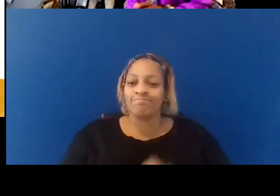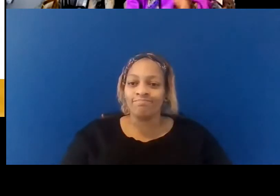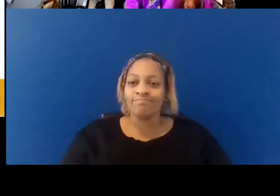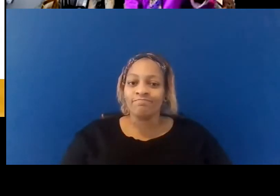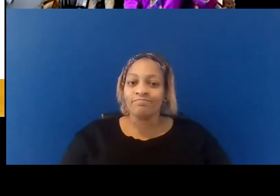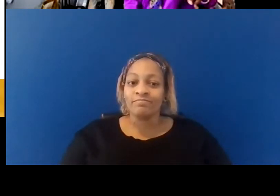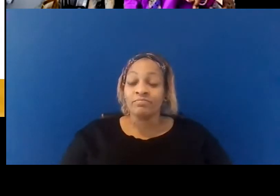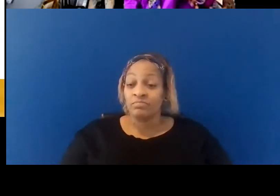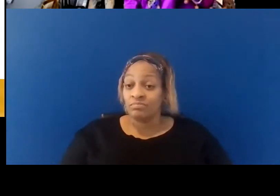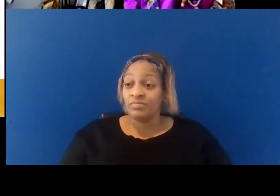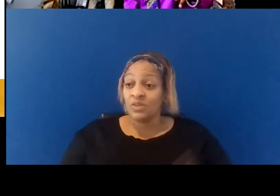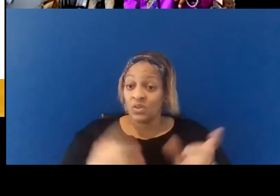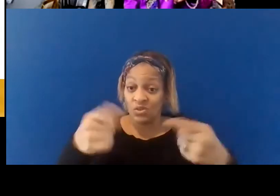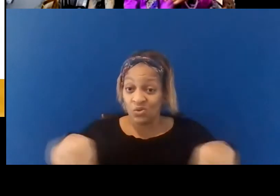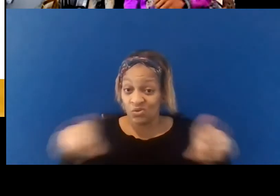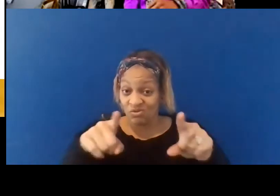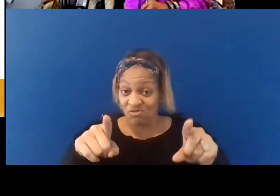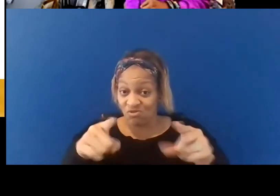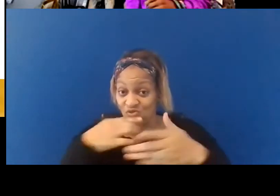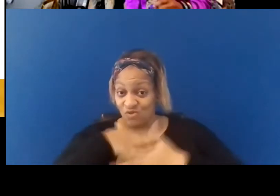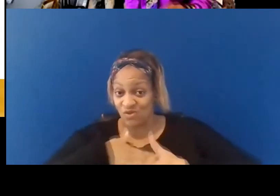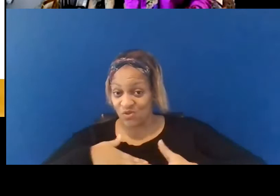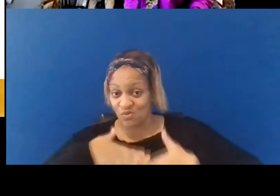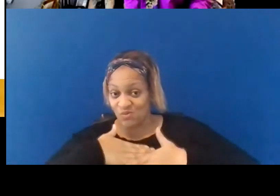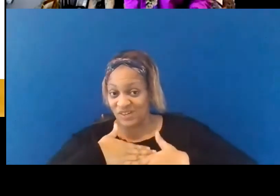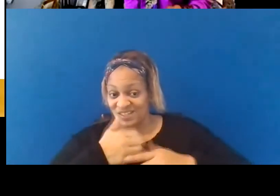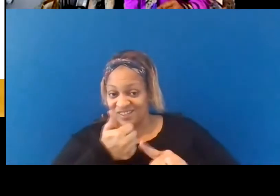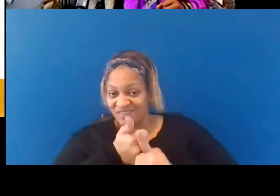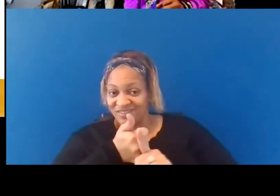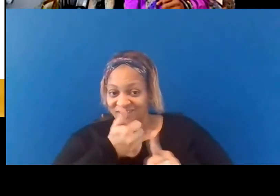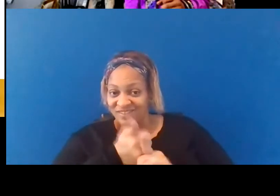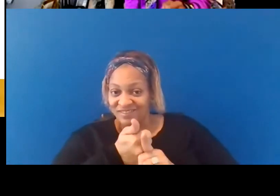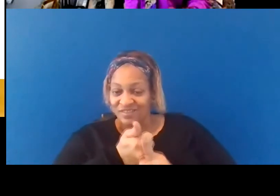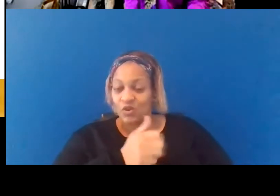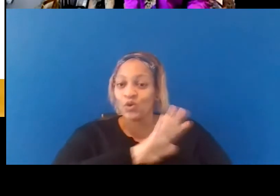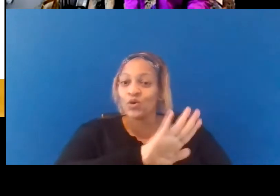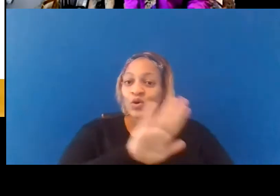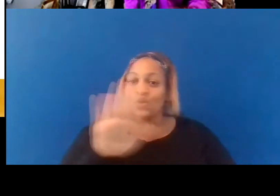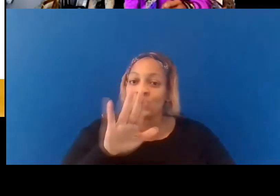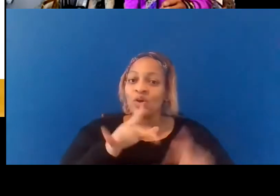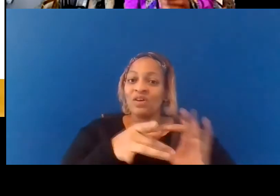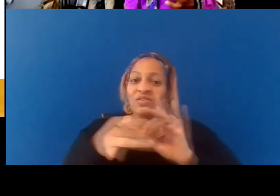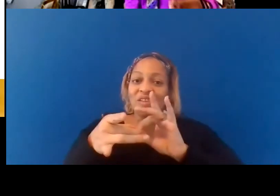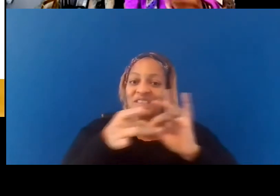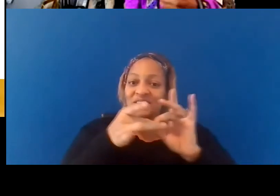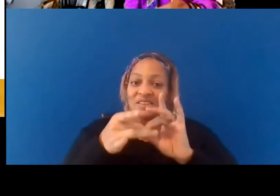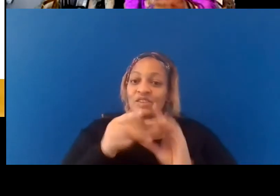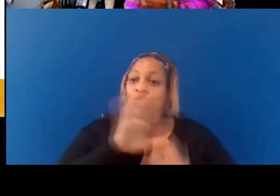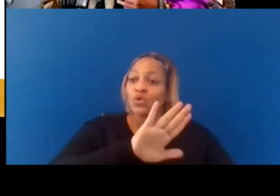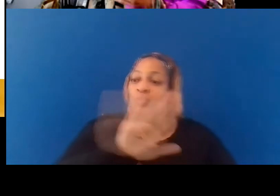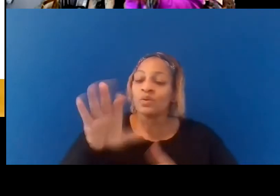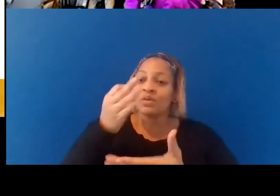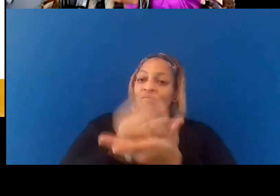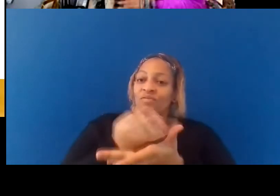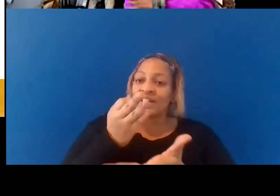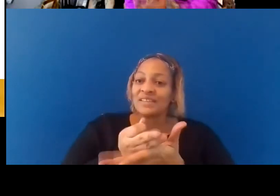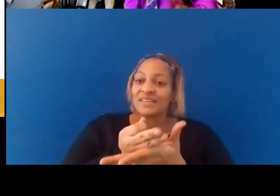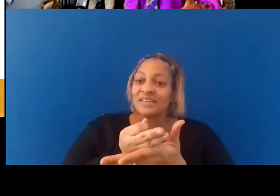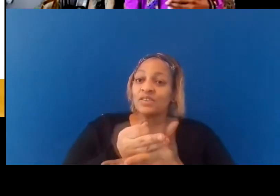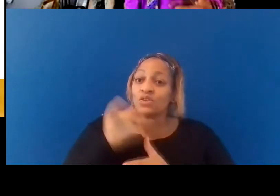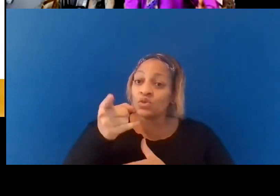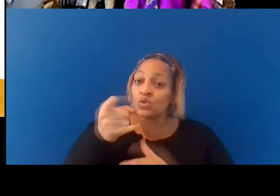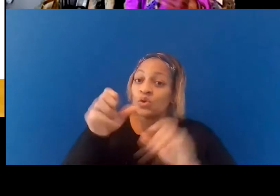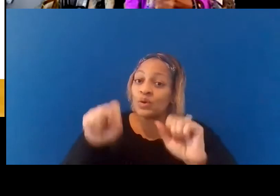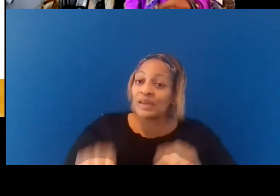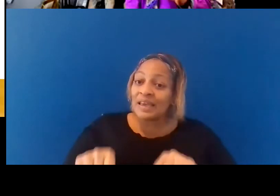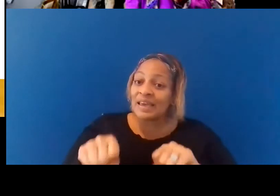So once again, do you appreciate you? Your relationships, your finances, and are you able to esteem